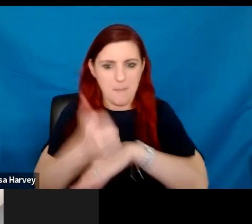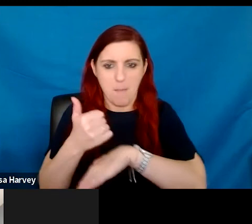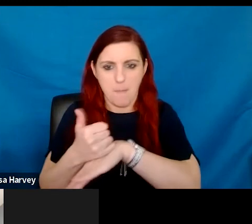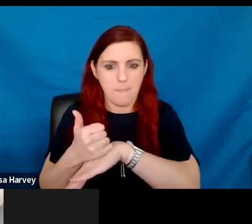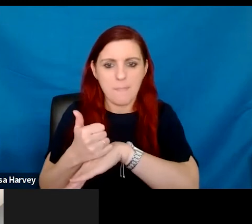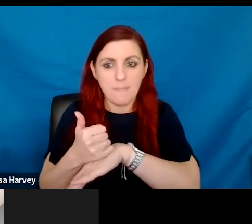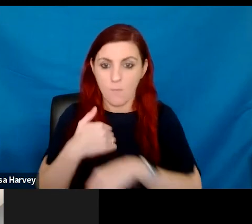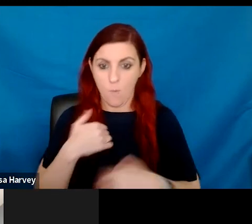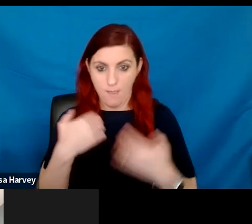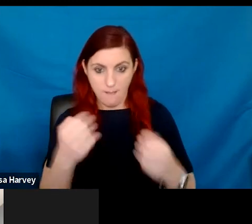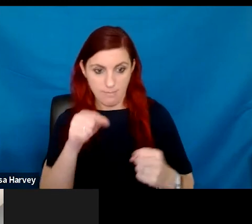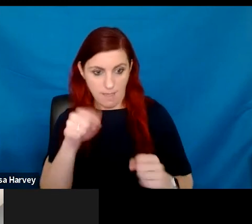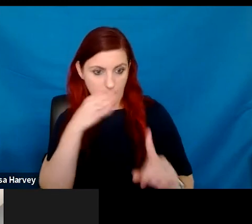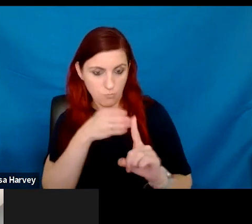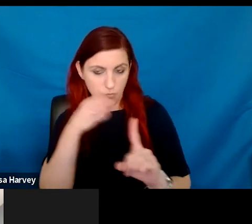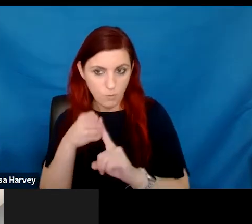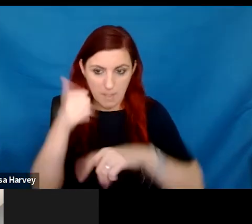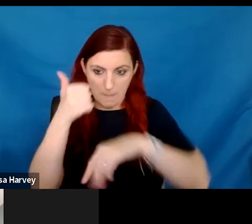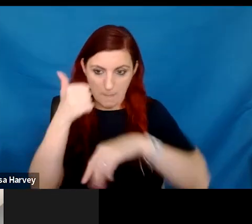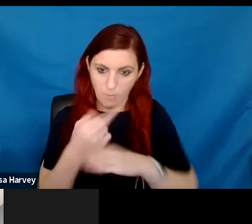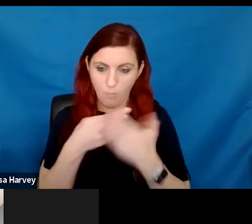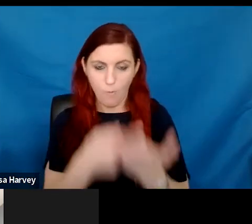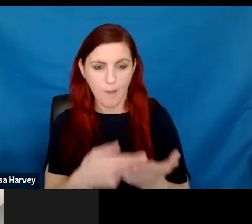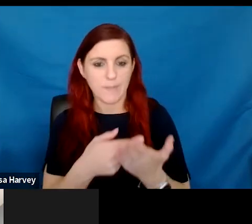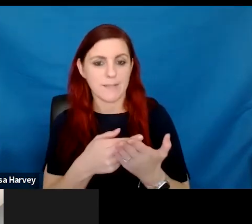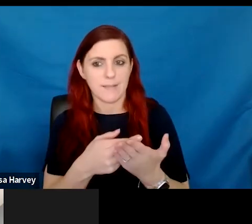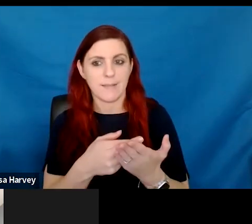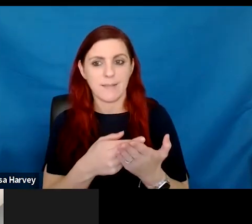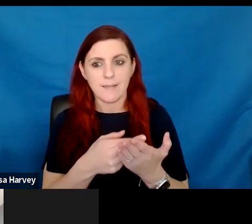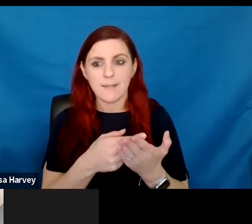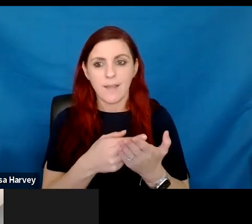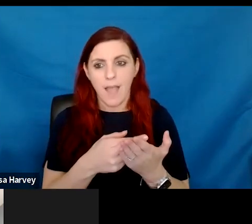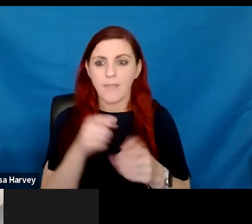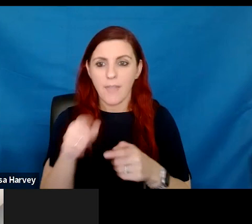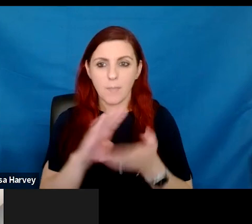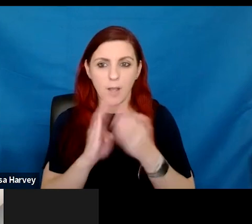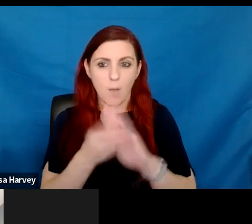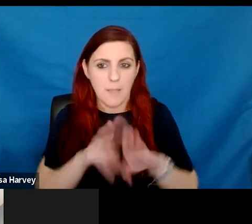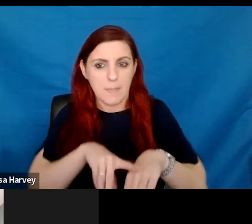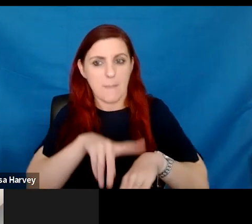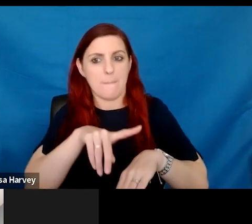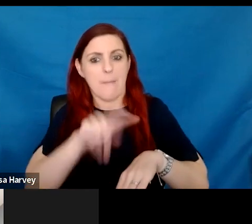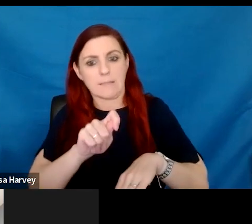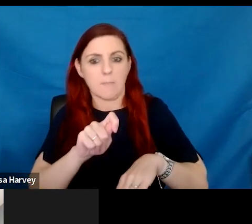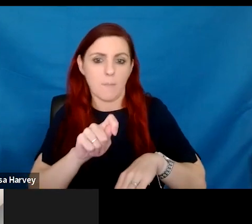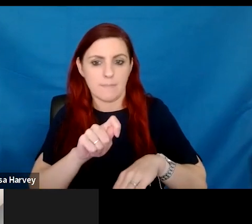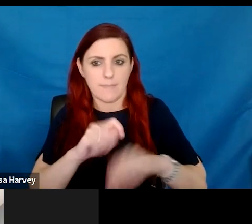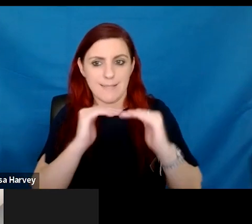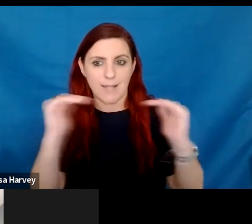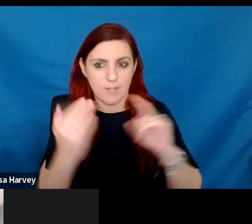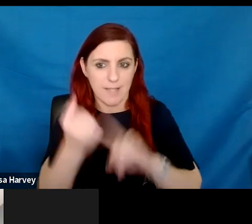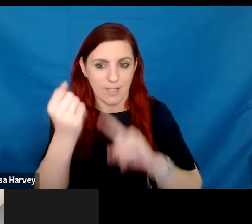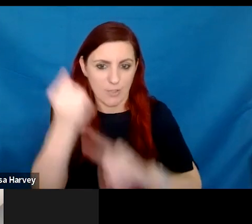When we have that approach, the minimum requirements can often end up becoming the maximum standard achieved